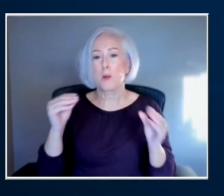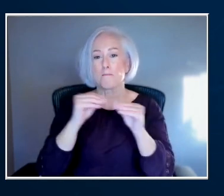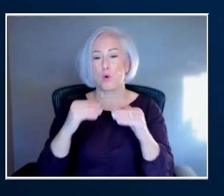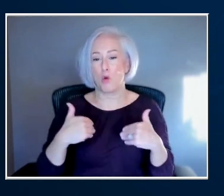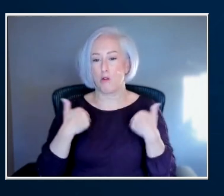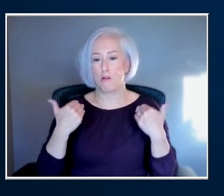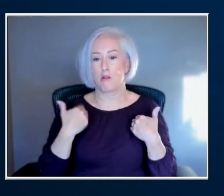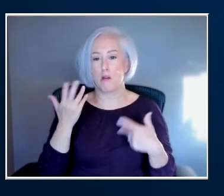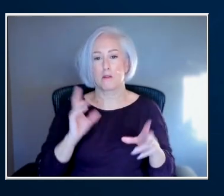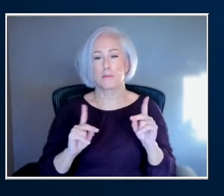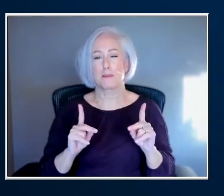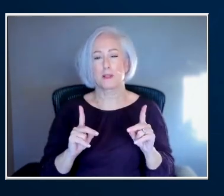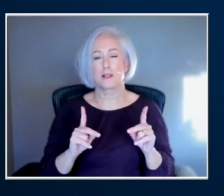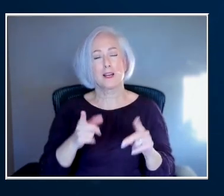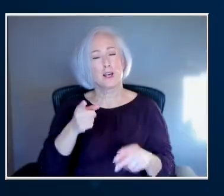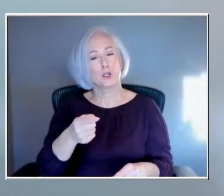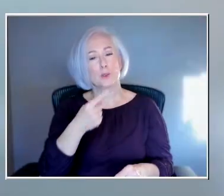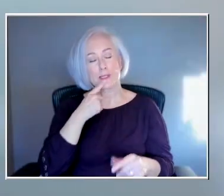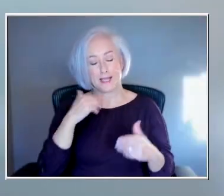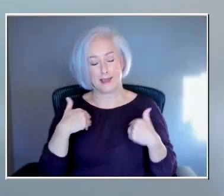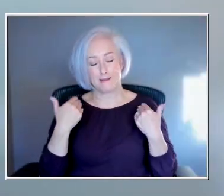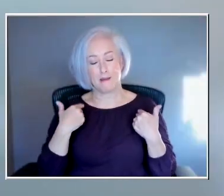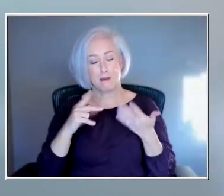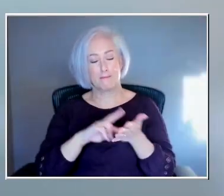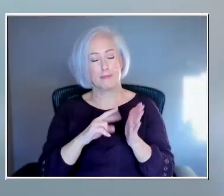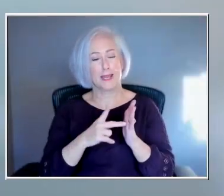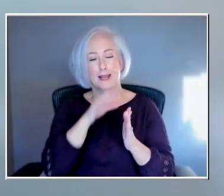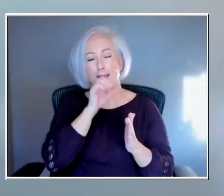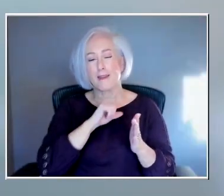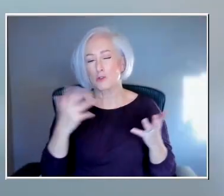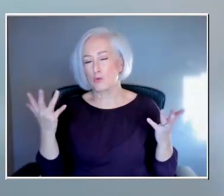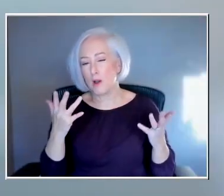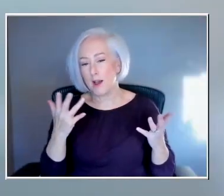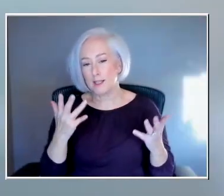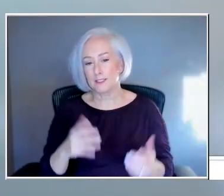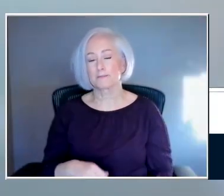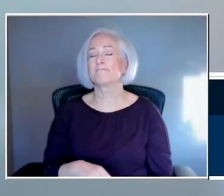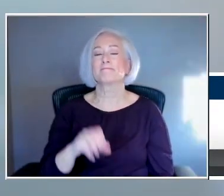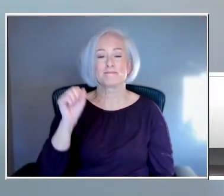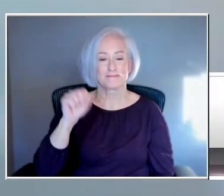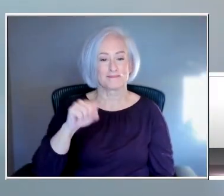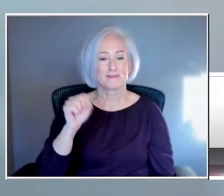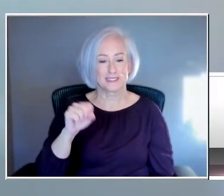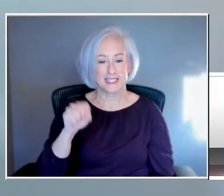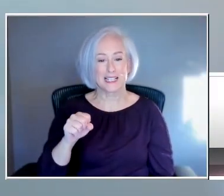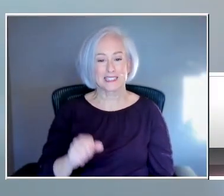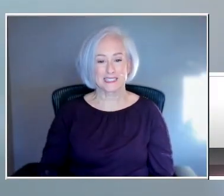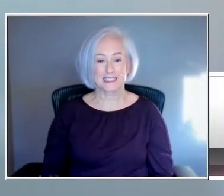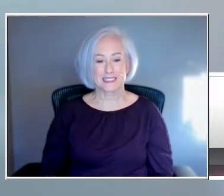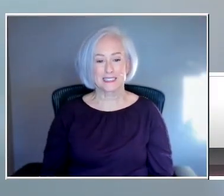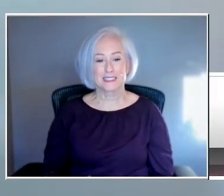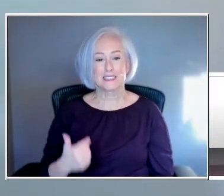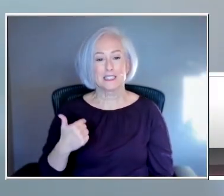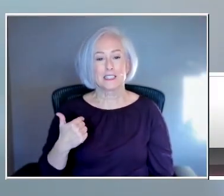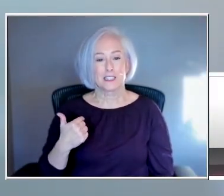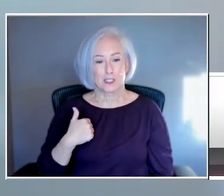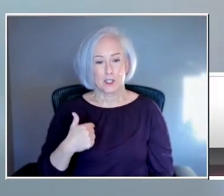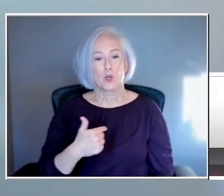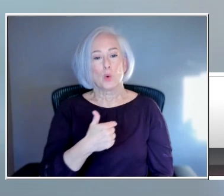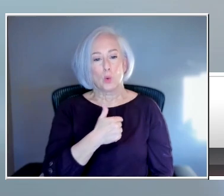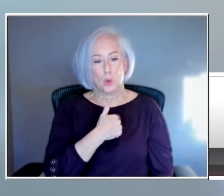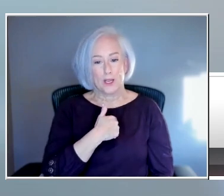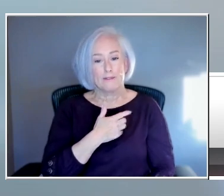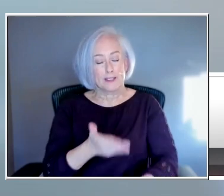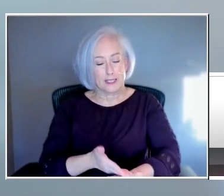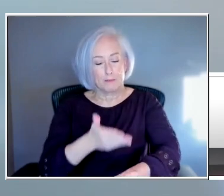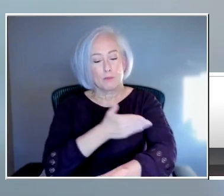younger? Yeah, that's correct. Yeah, we've gotten better at sort of long-term stroke survival, and so